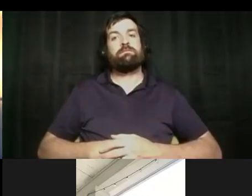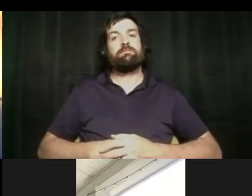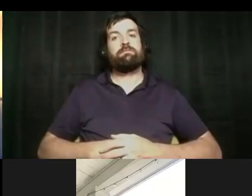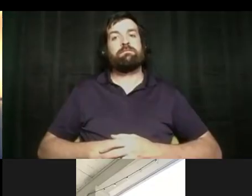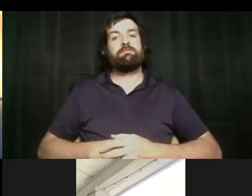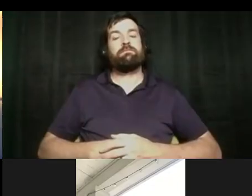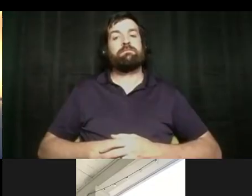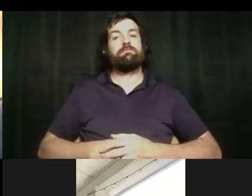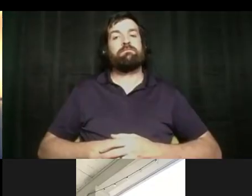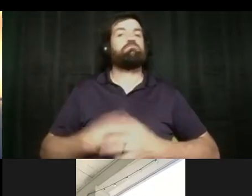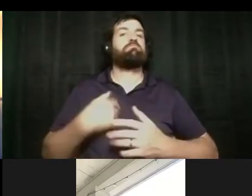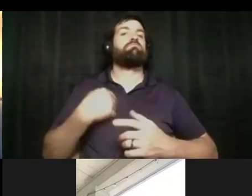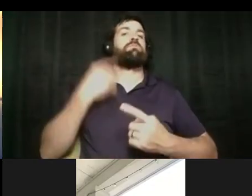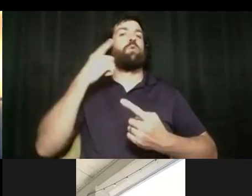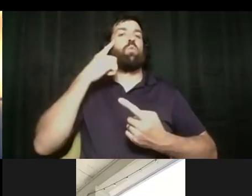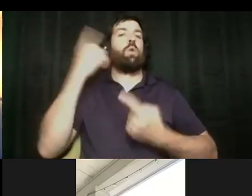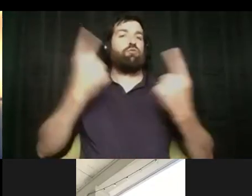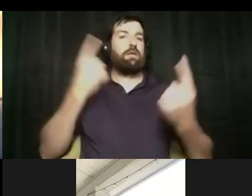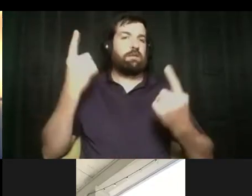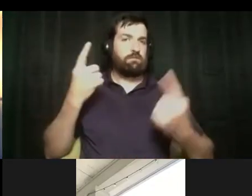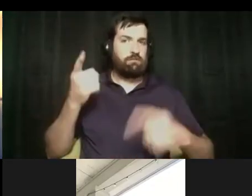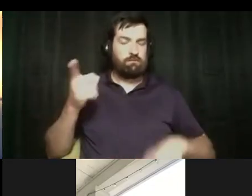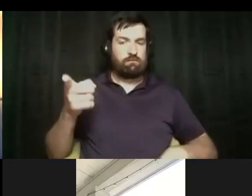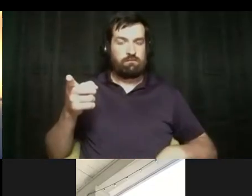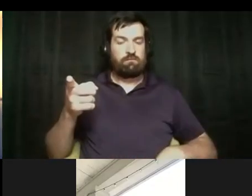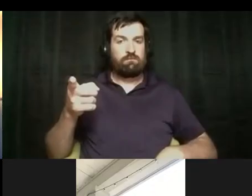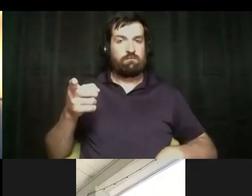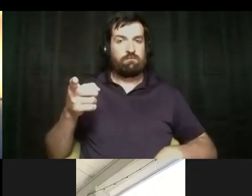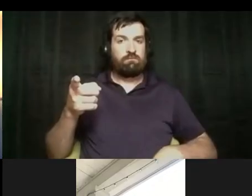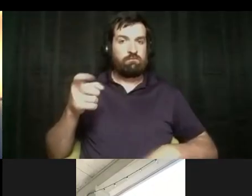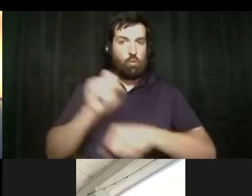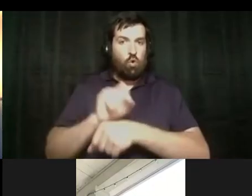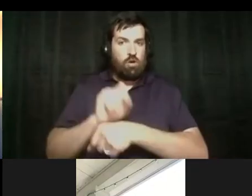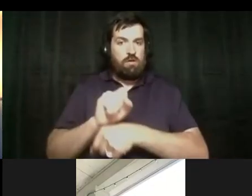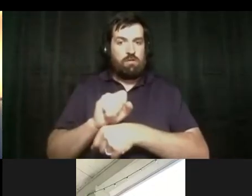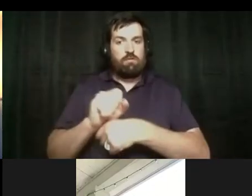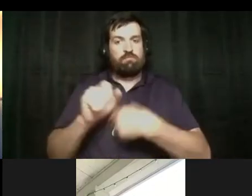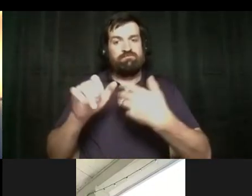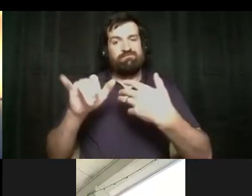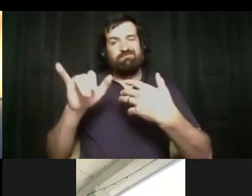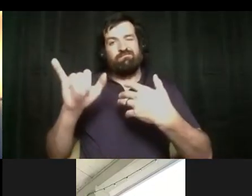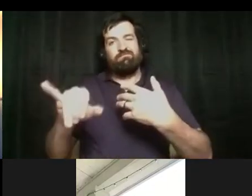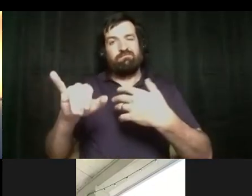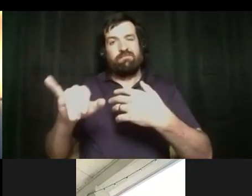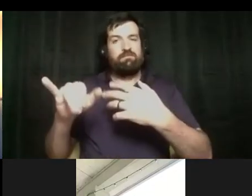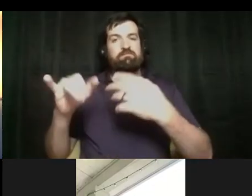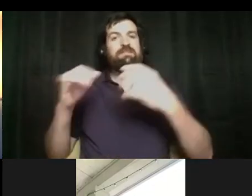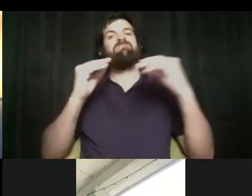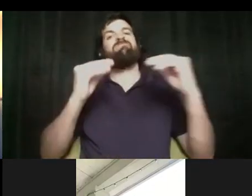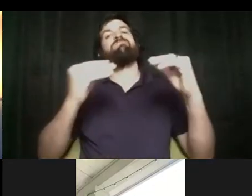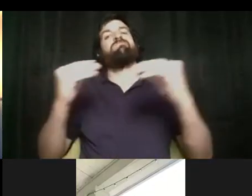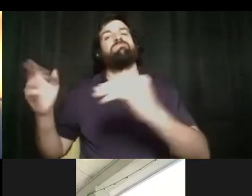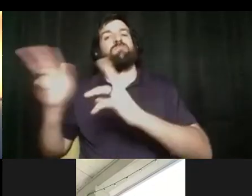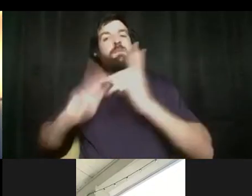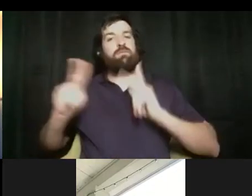situation. I was wondering if you have, or you are working on kind of, educating people in